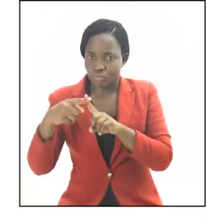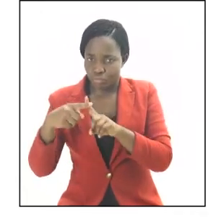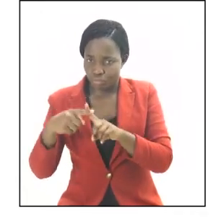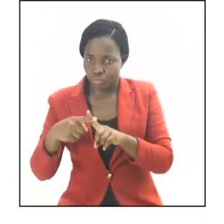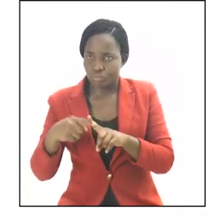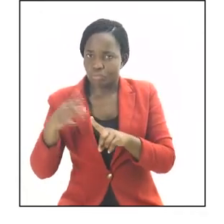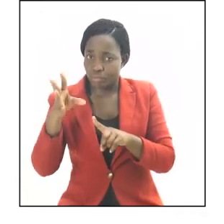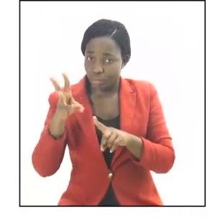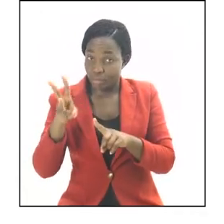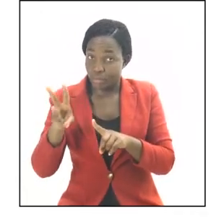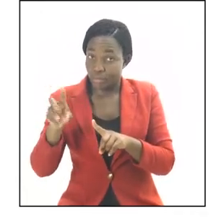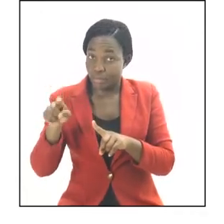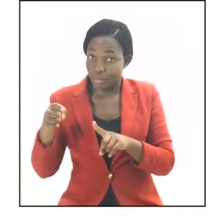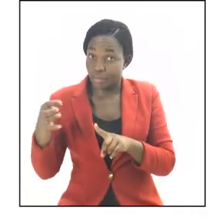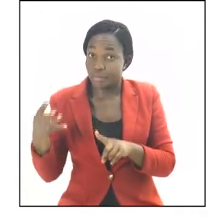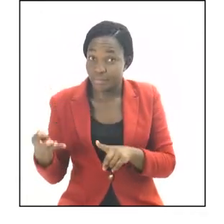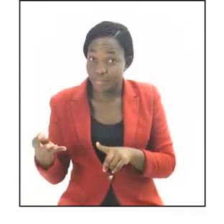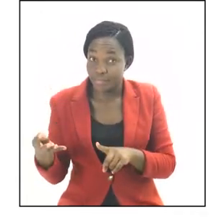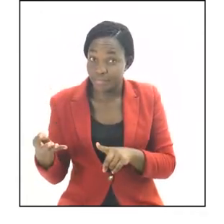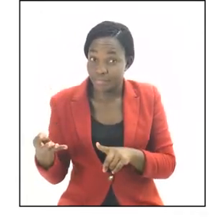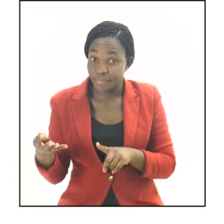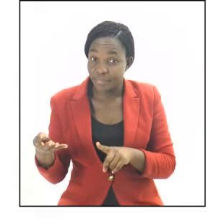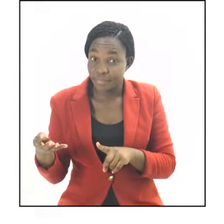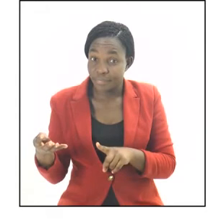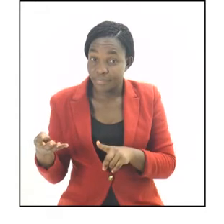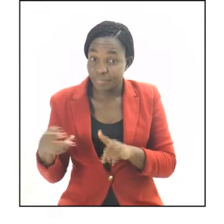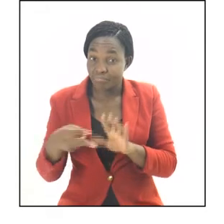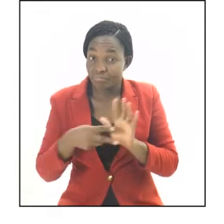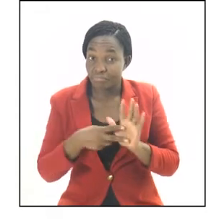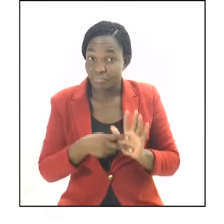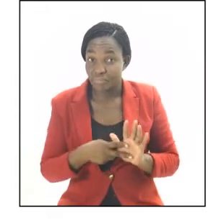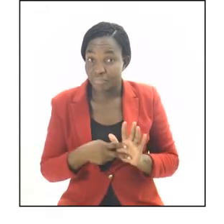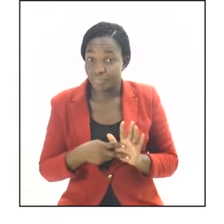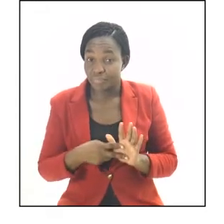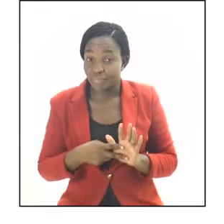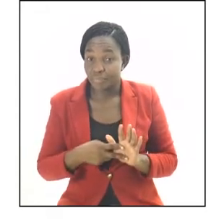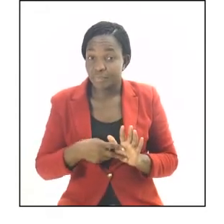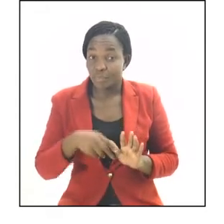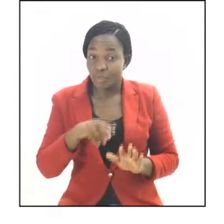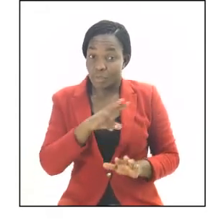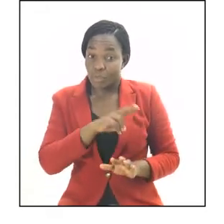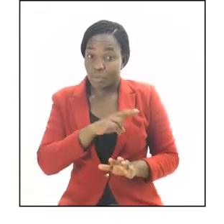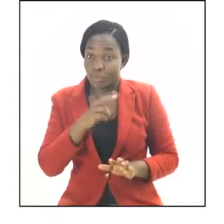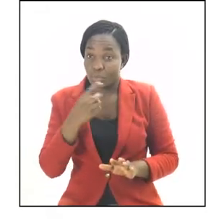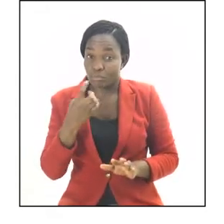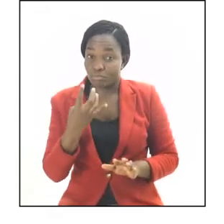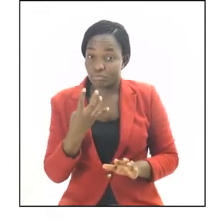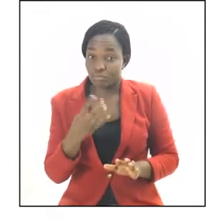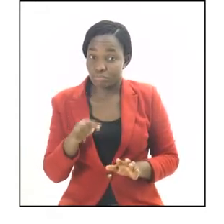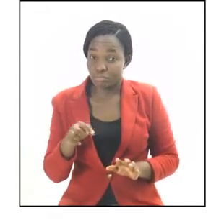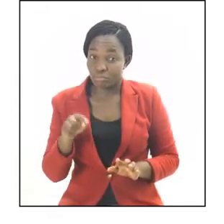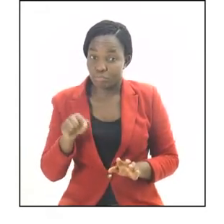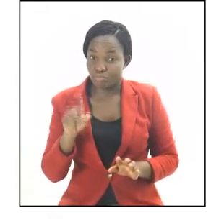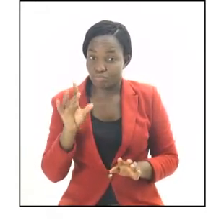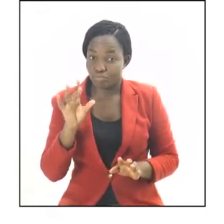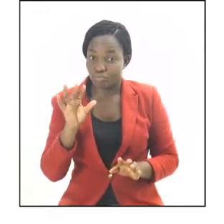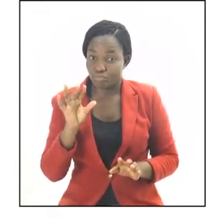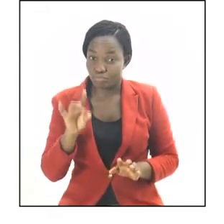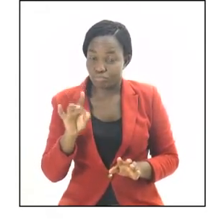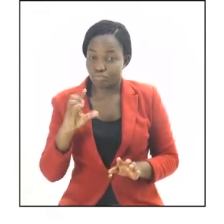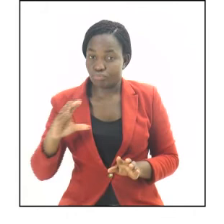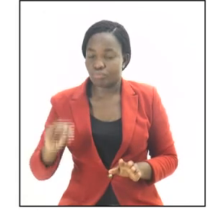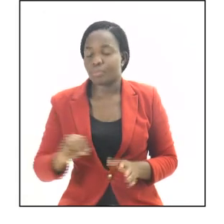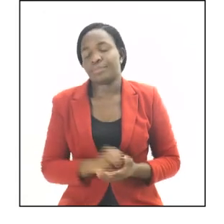4 plus 6.4 equals 24.8 centimeters. That's